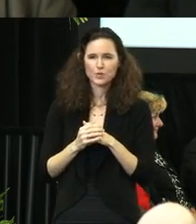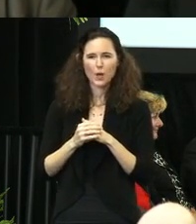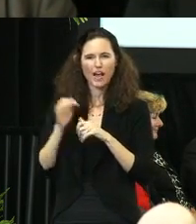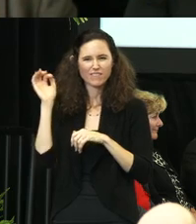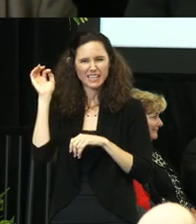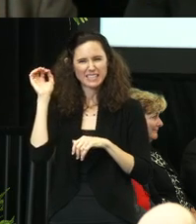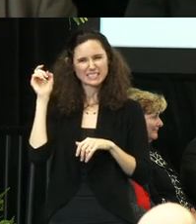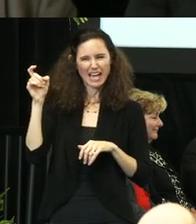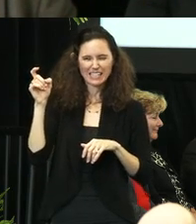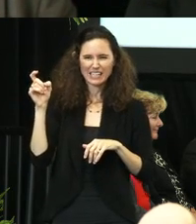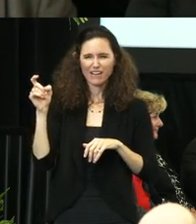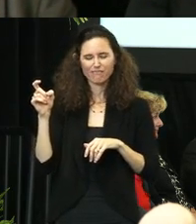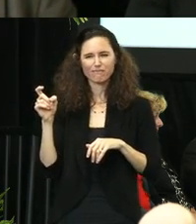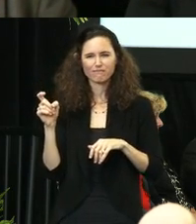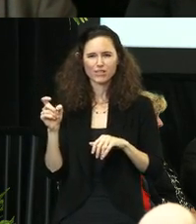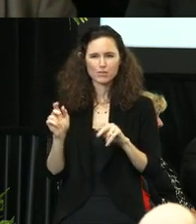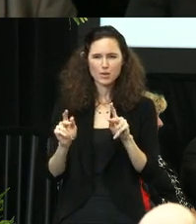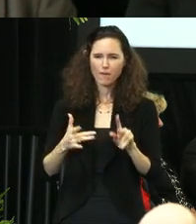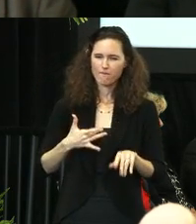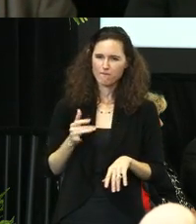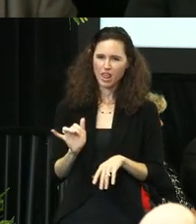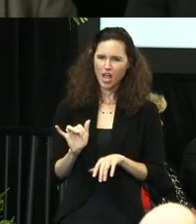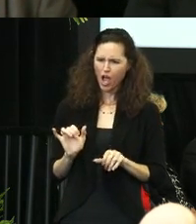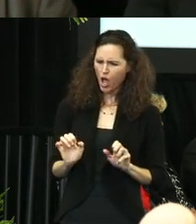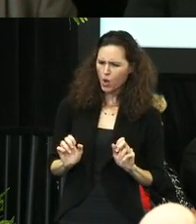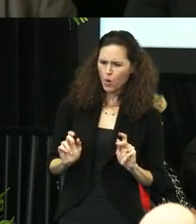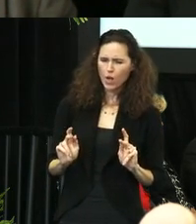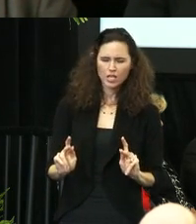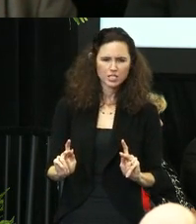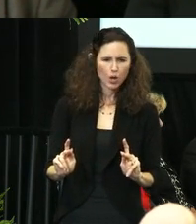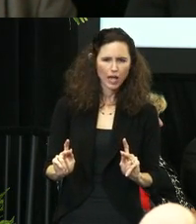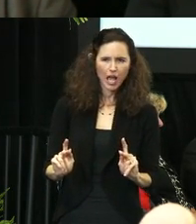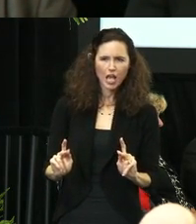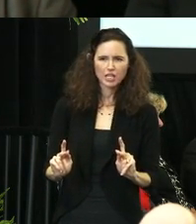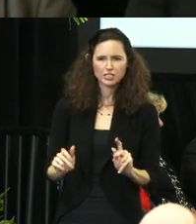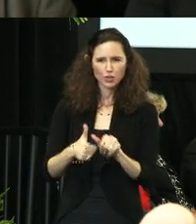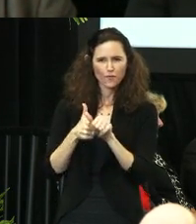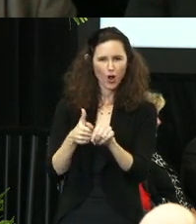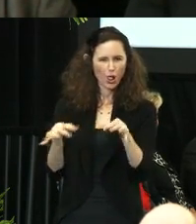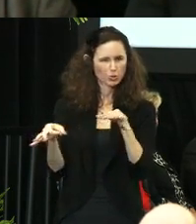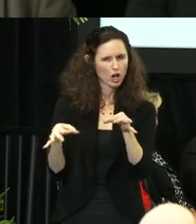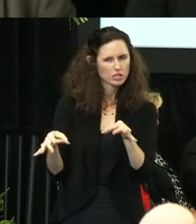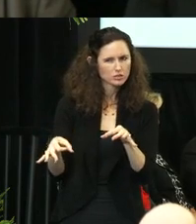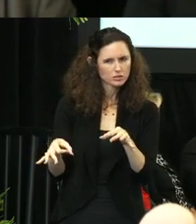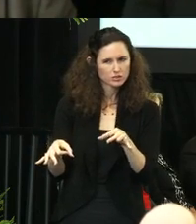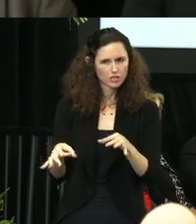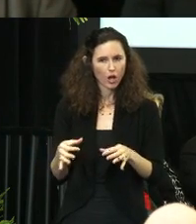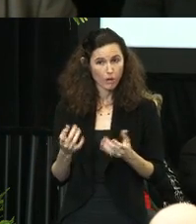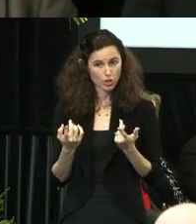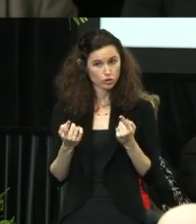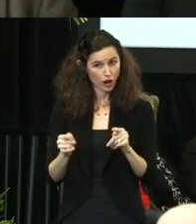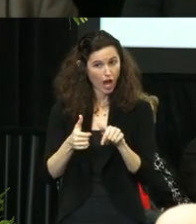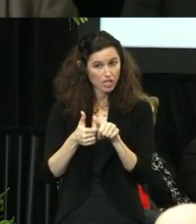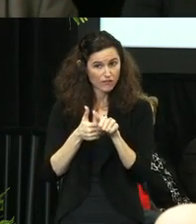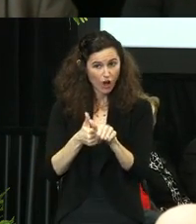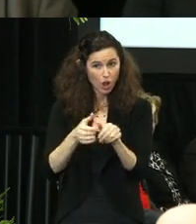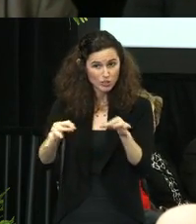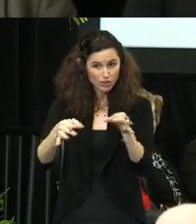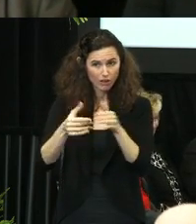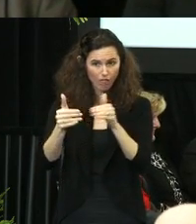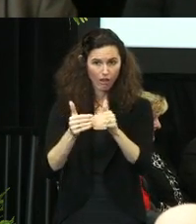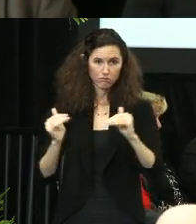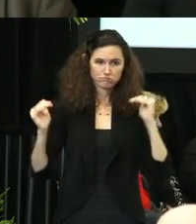cabinet feel that it's okay to follow instructions, so I'm going to try. So I ask that you